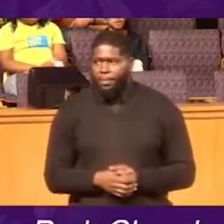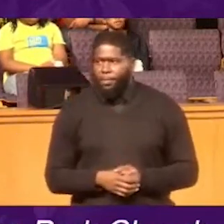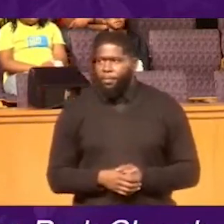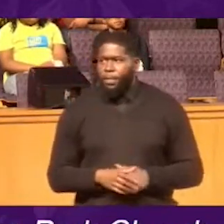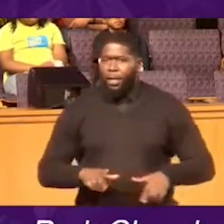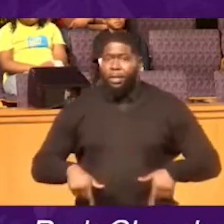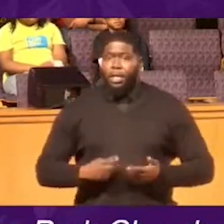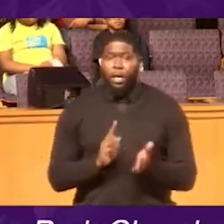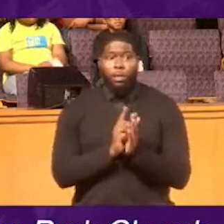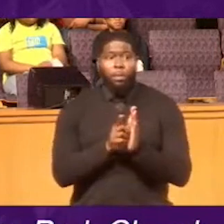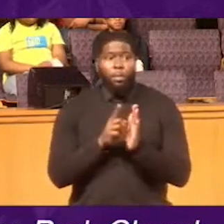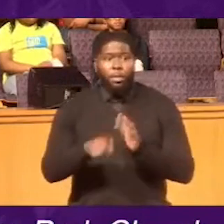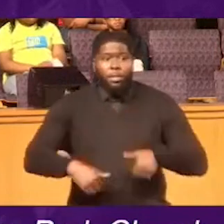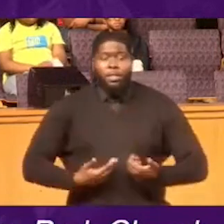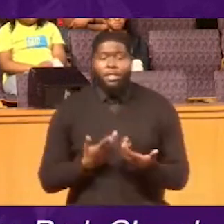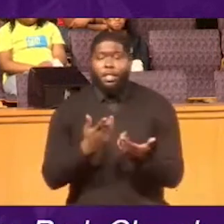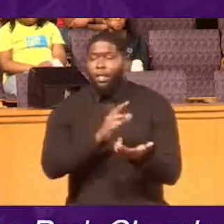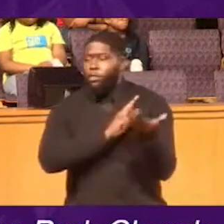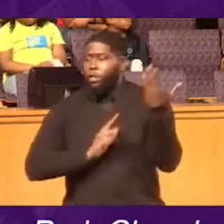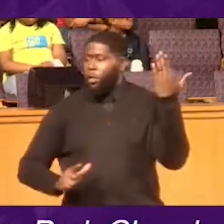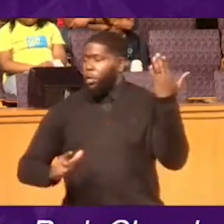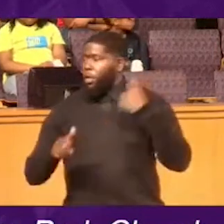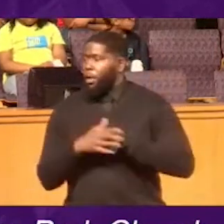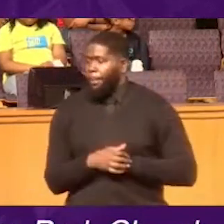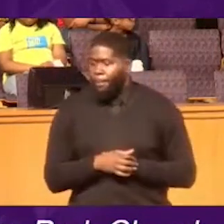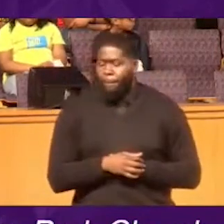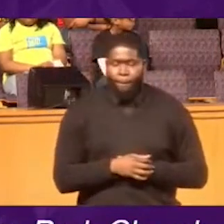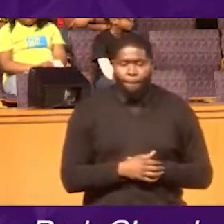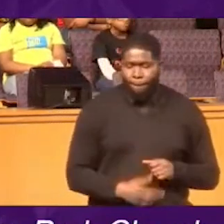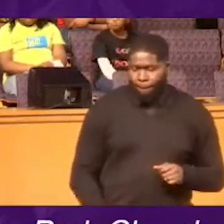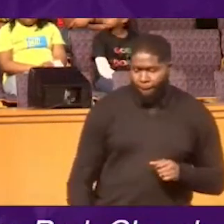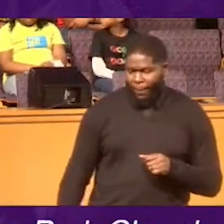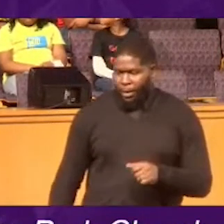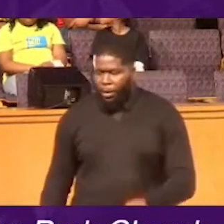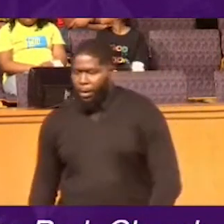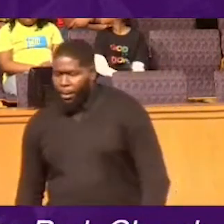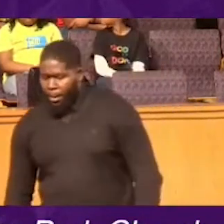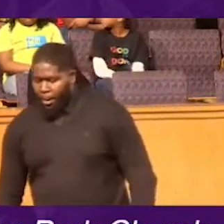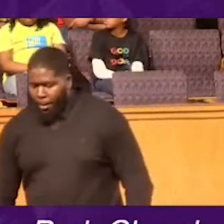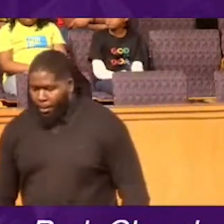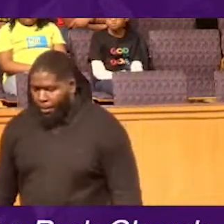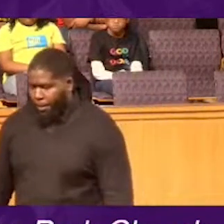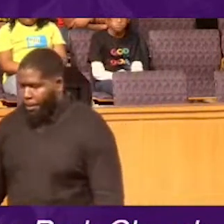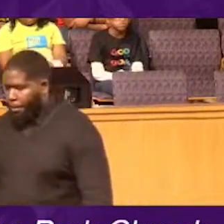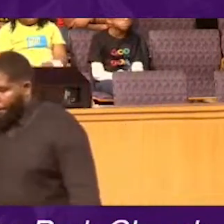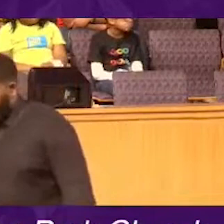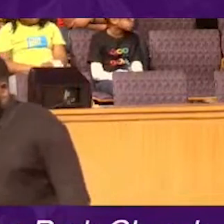let's take a moment to give to the Lord.